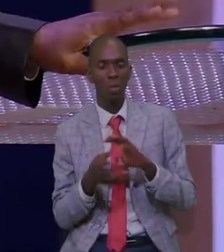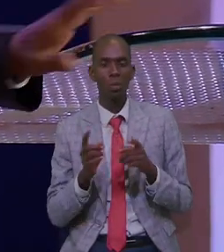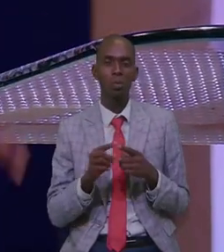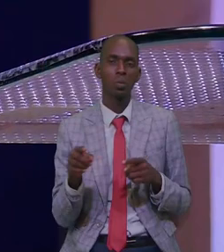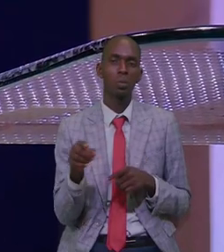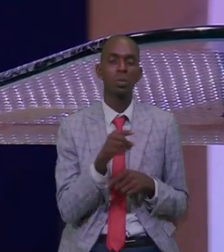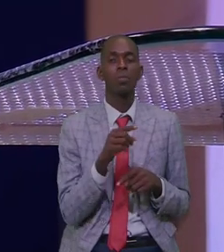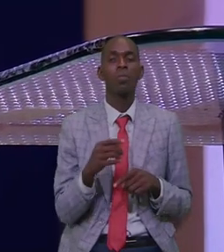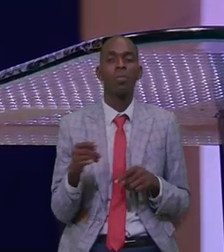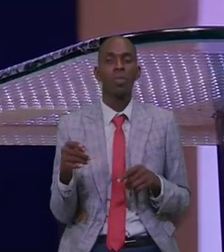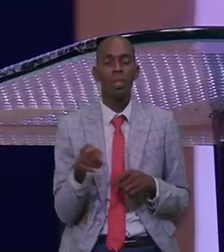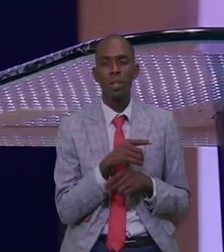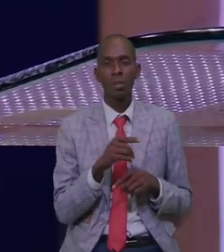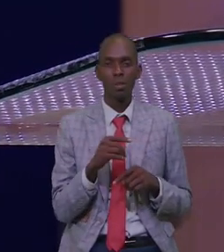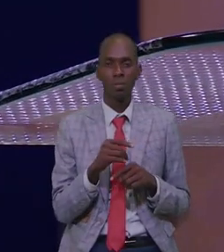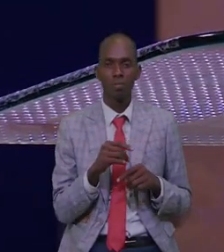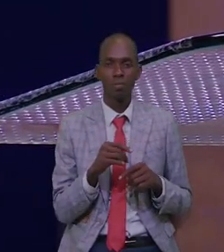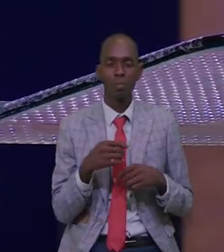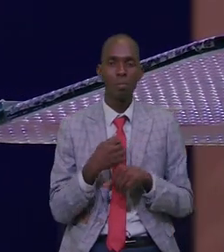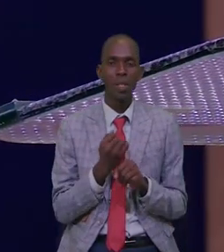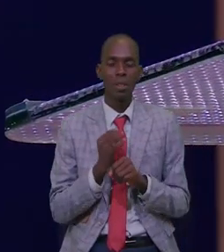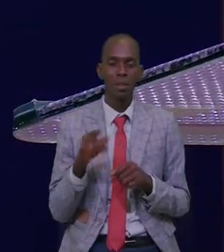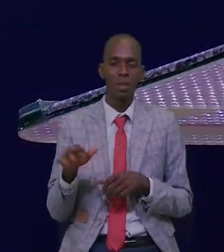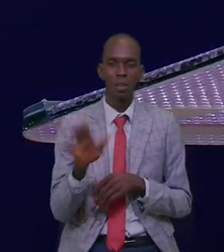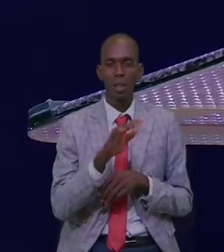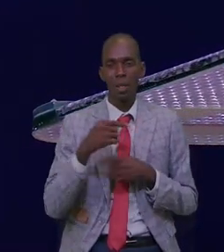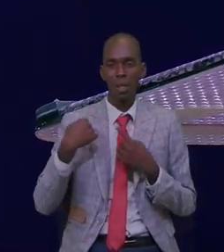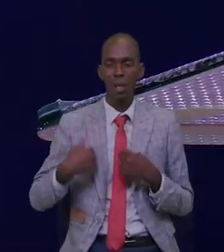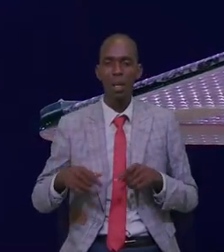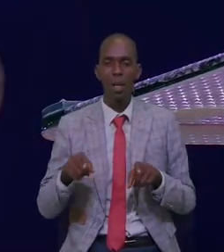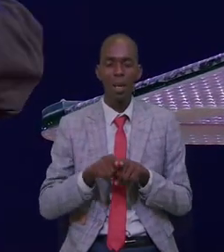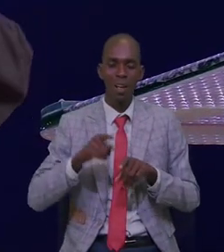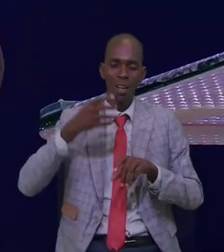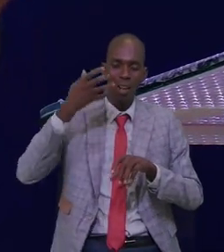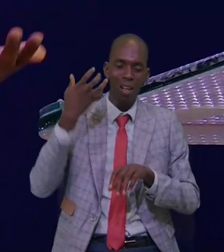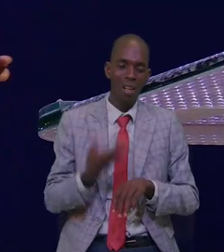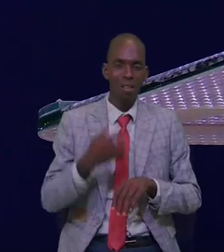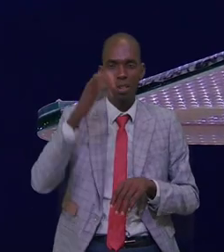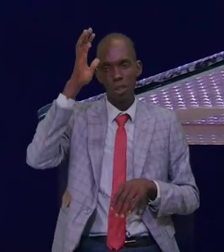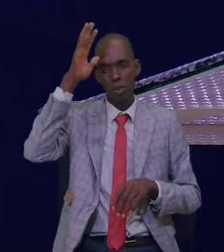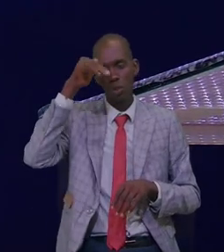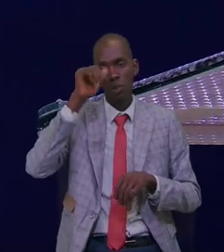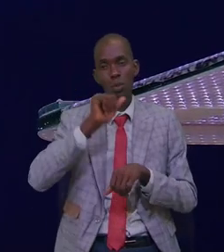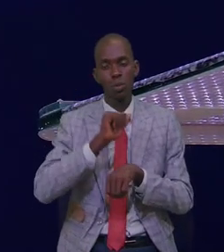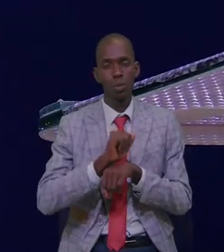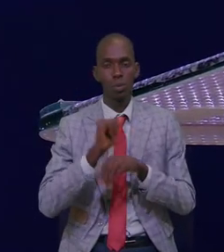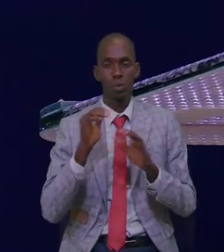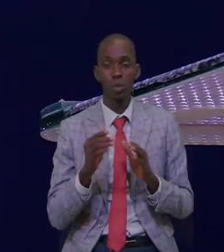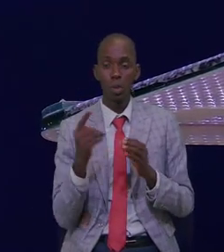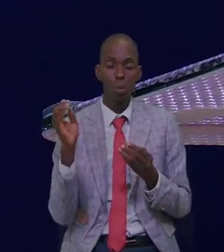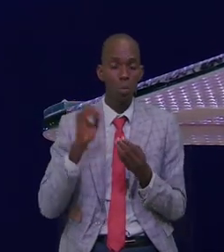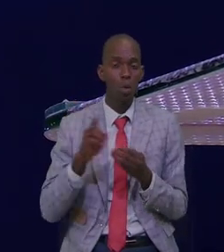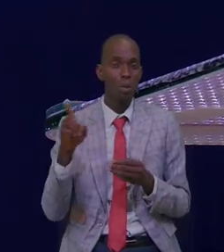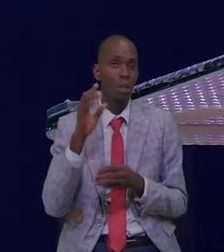They make their hearts as hard as adamant stone. The more they hear, the more they